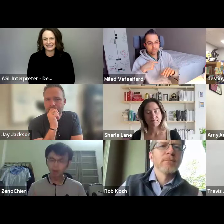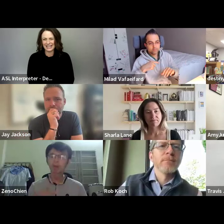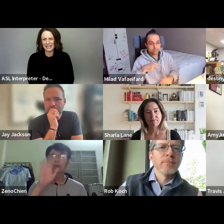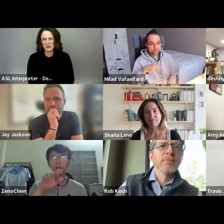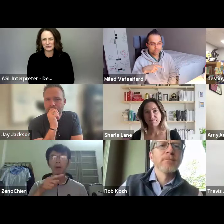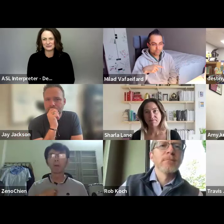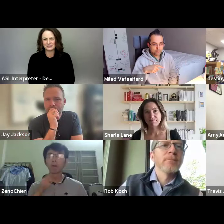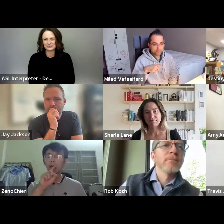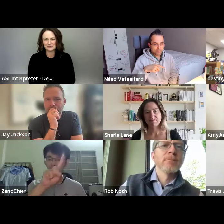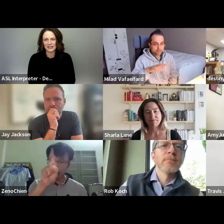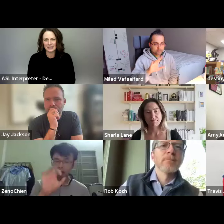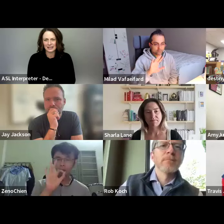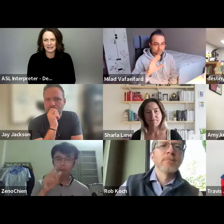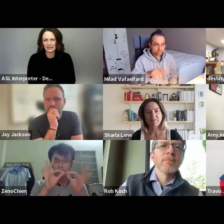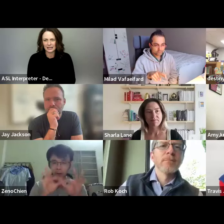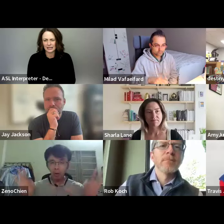Great, thank you.